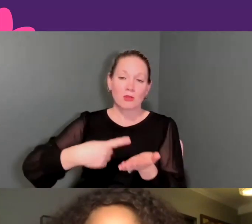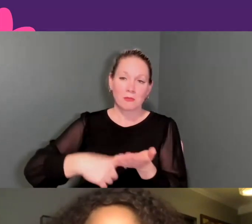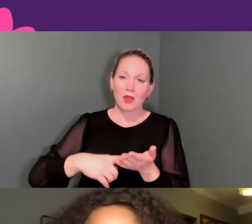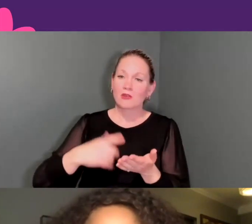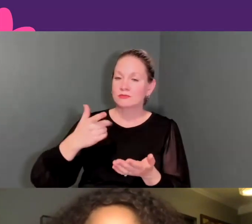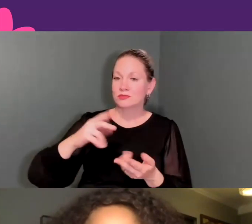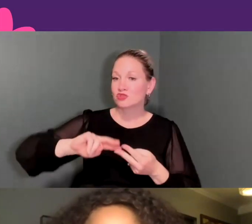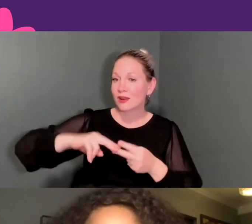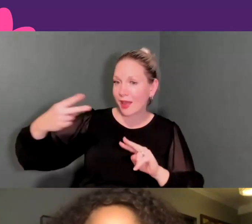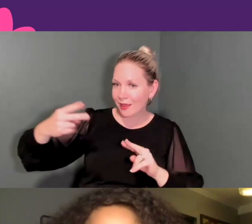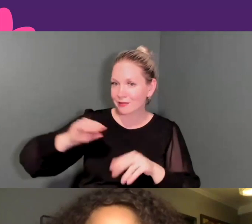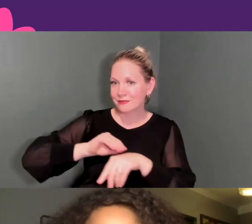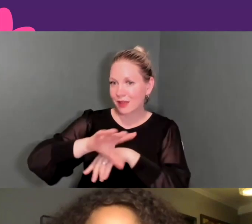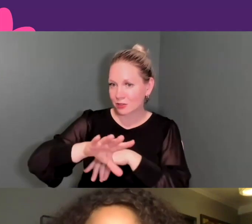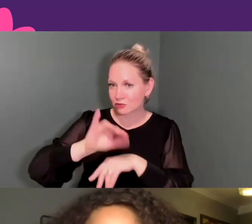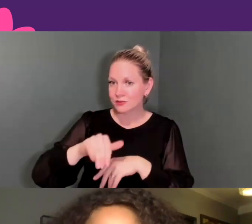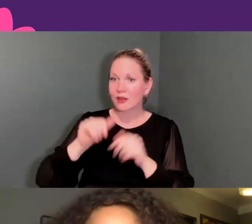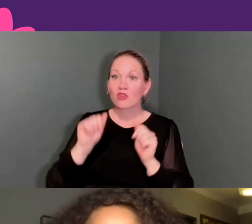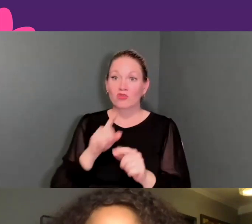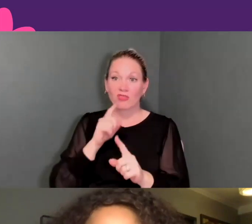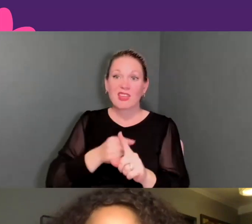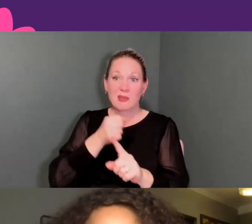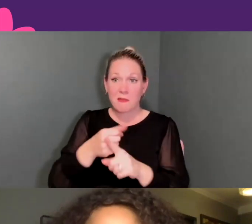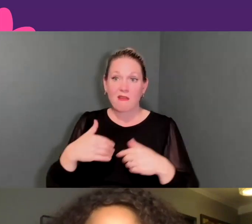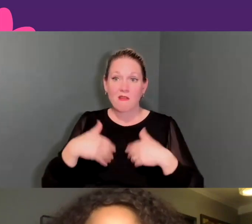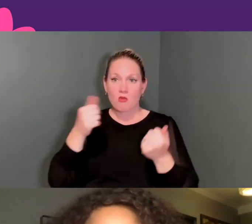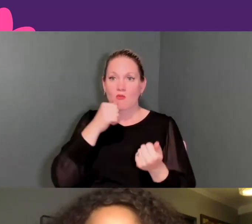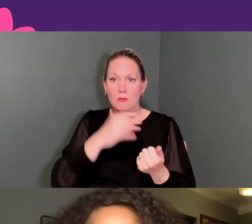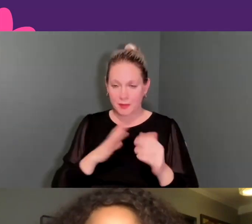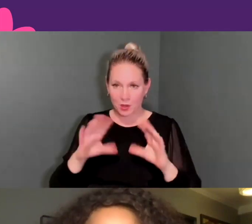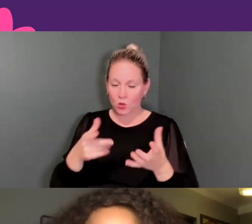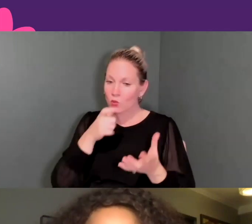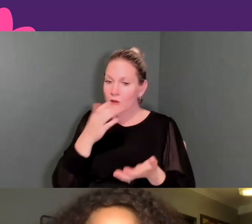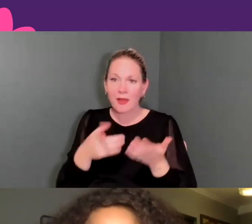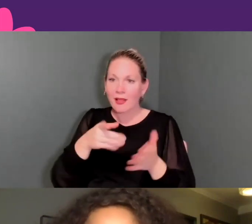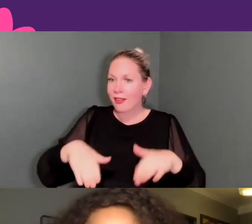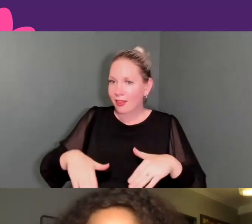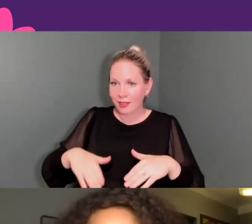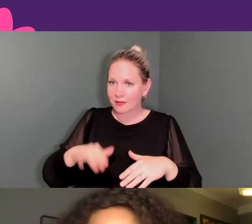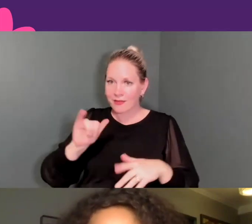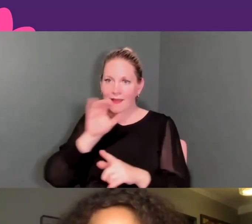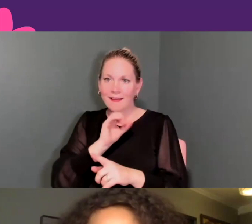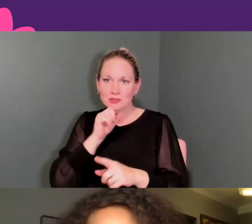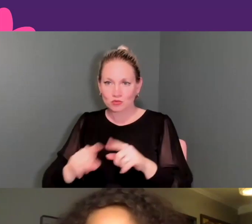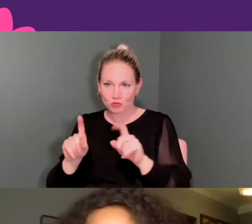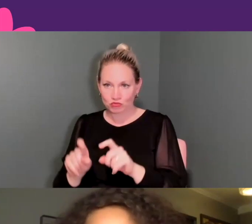of younger women who might not have begun their screening earlier, as well as